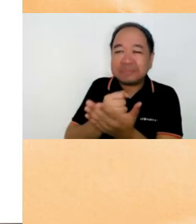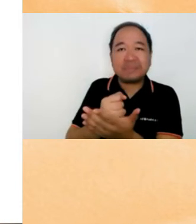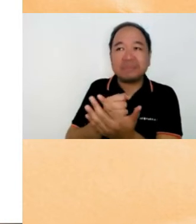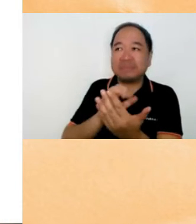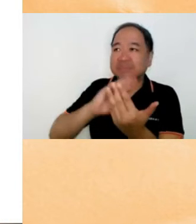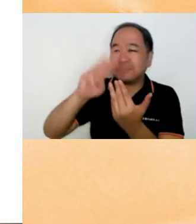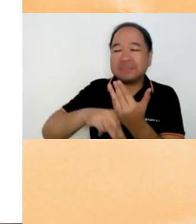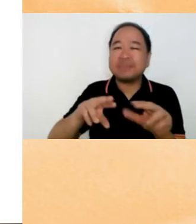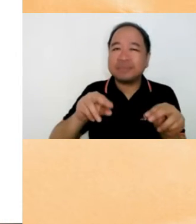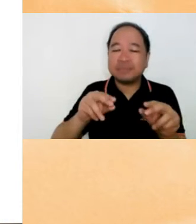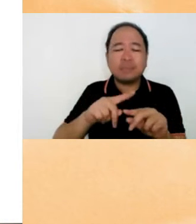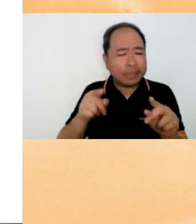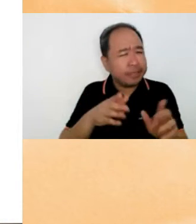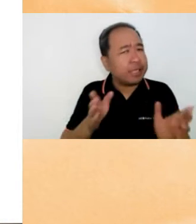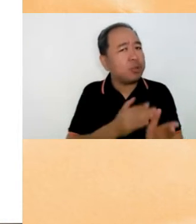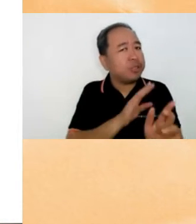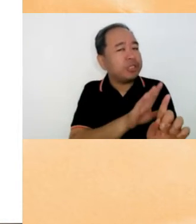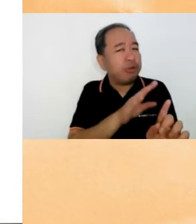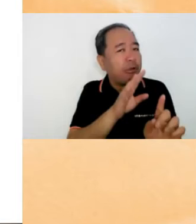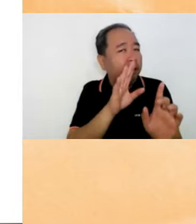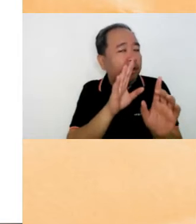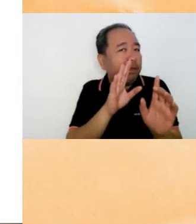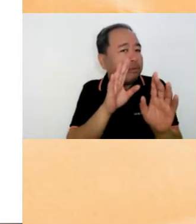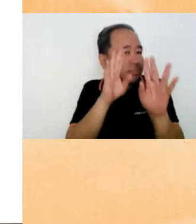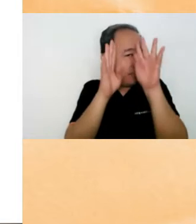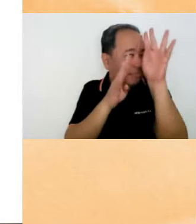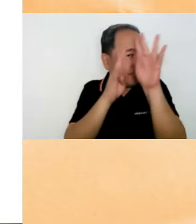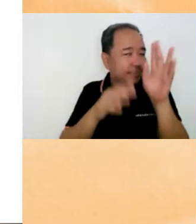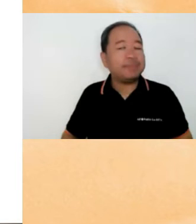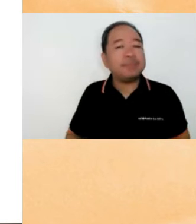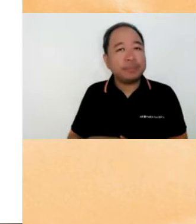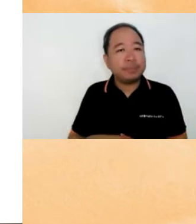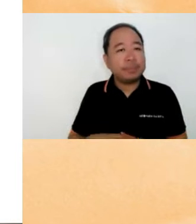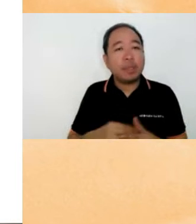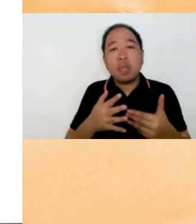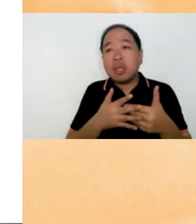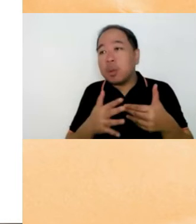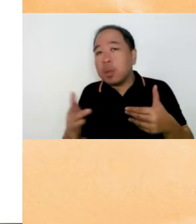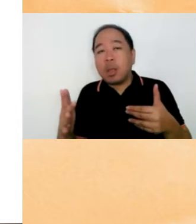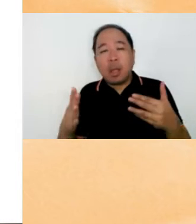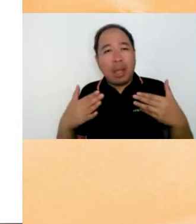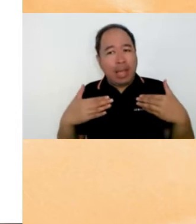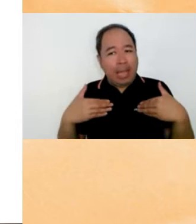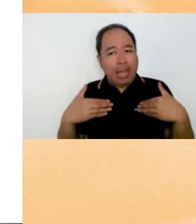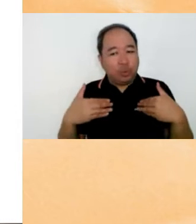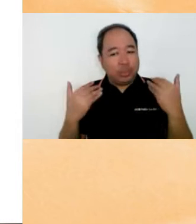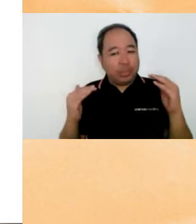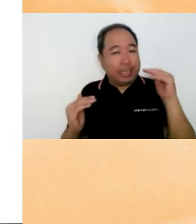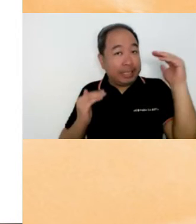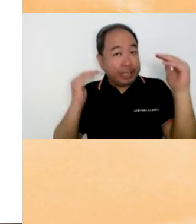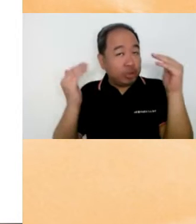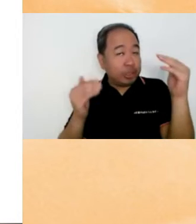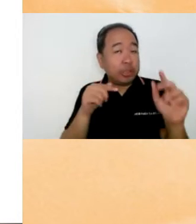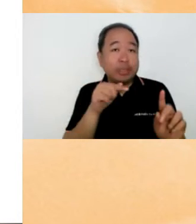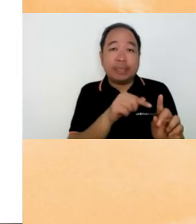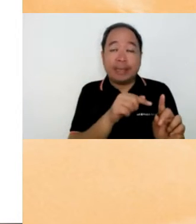When the child reaches adolescence, this is a time when he has to move away from his parents psychologically. It's also the time